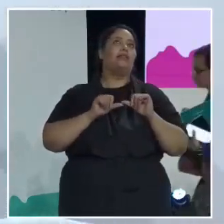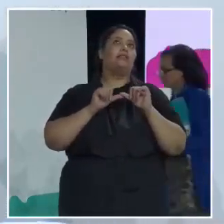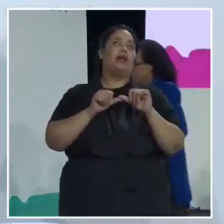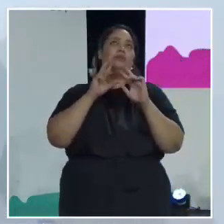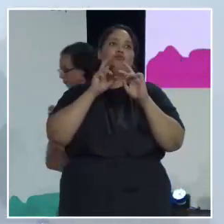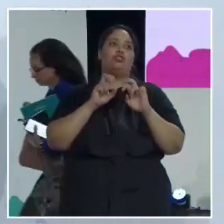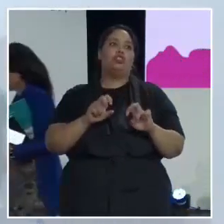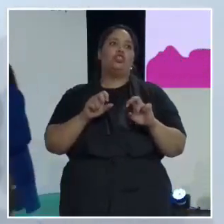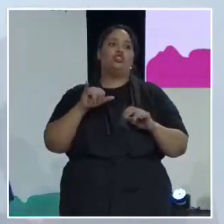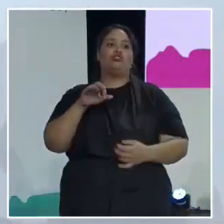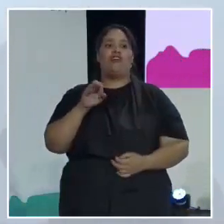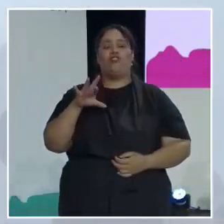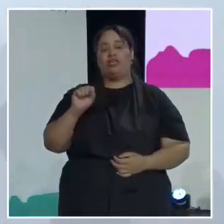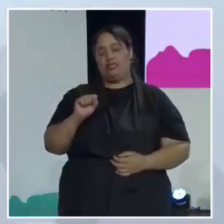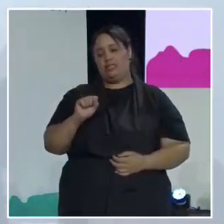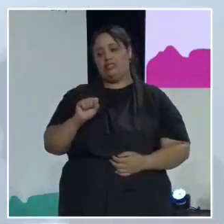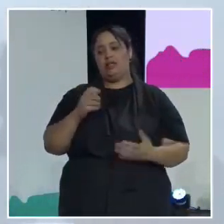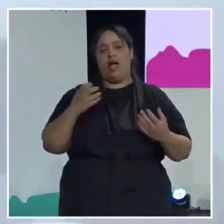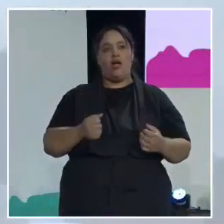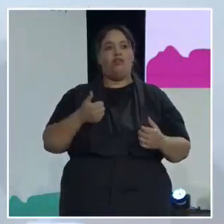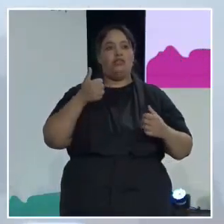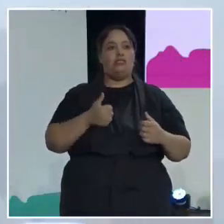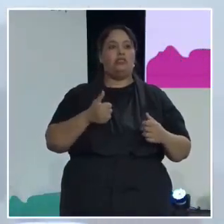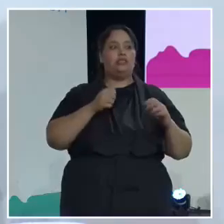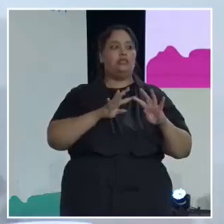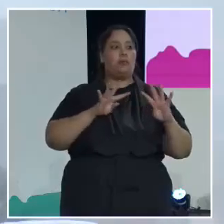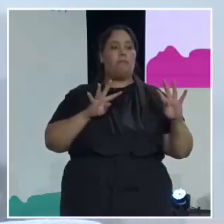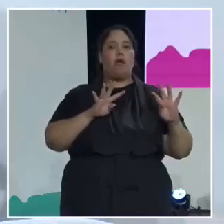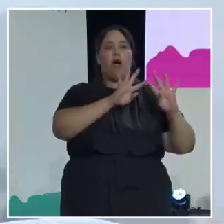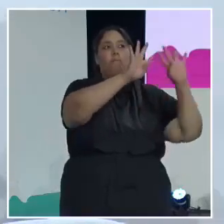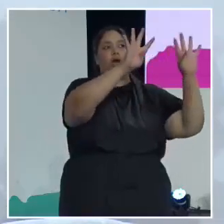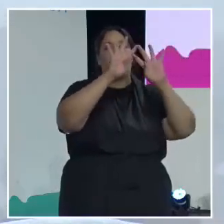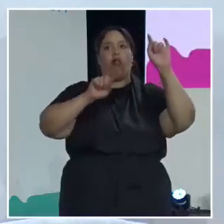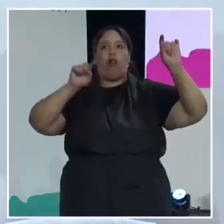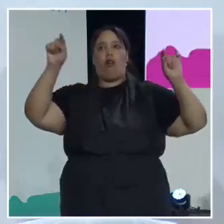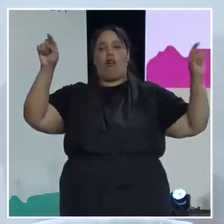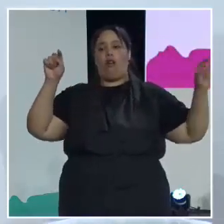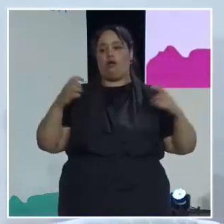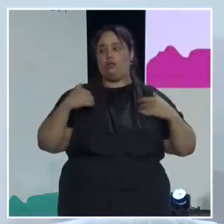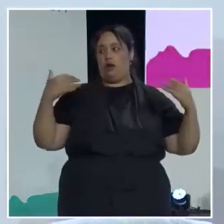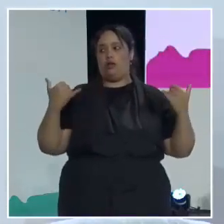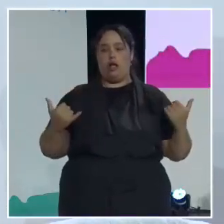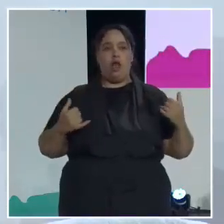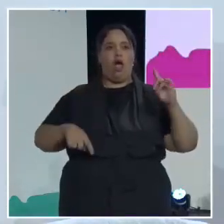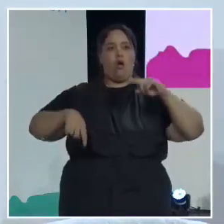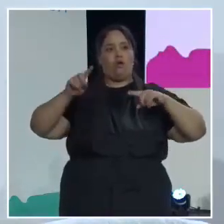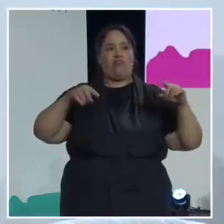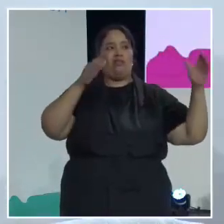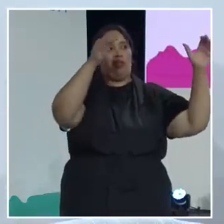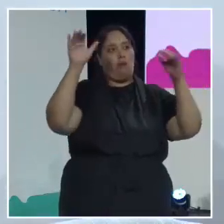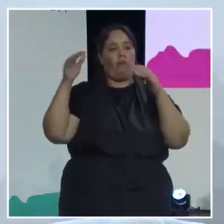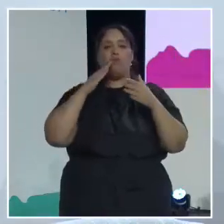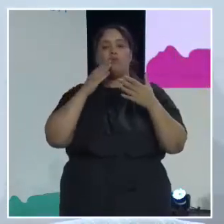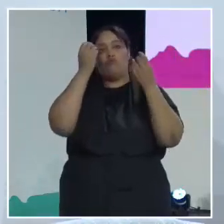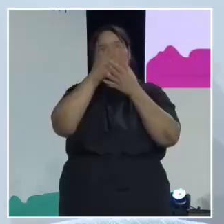research at Jefferies. There are 6 panels starting now or have already started. They're very diverse. Please make your way there if you like. Just to